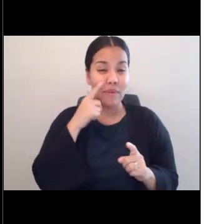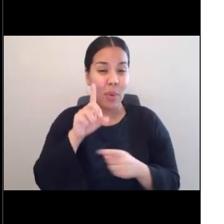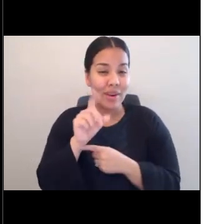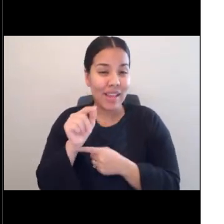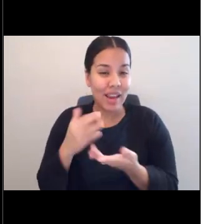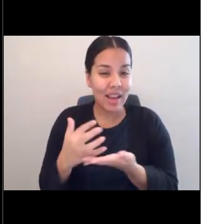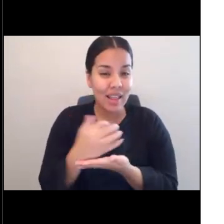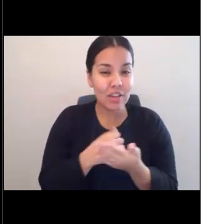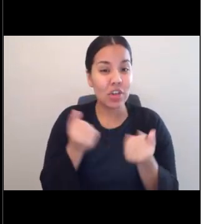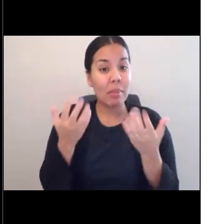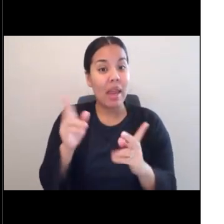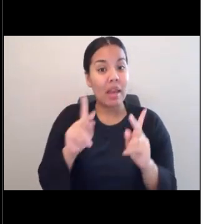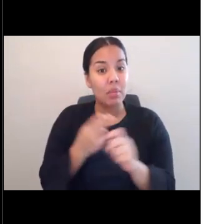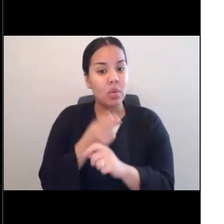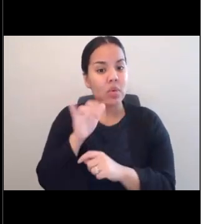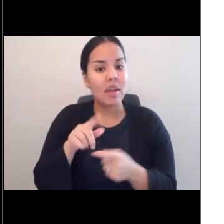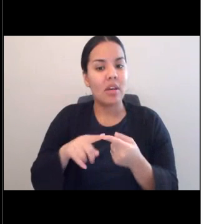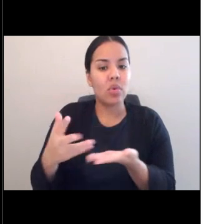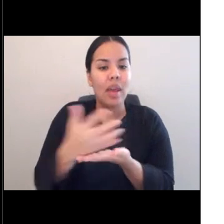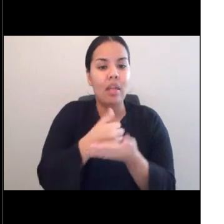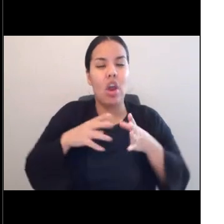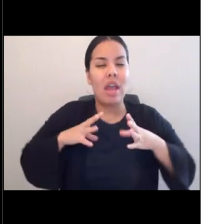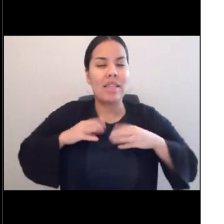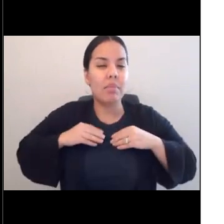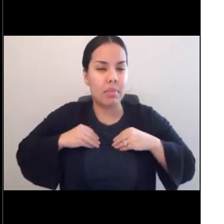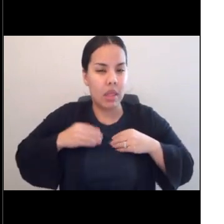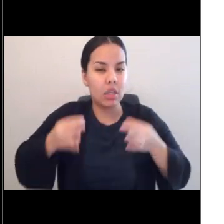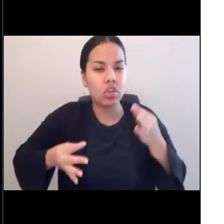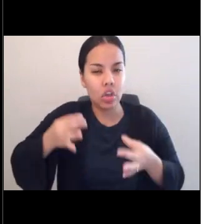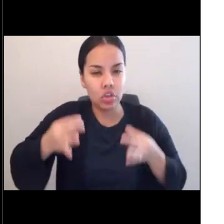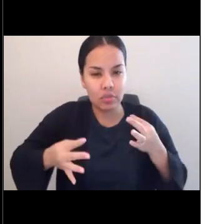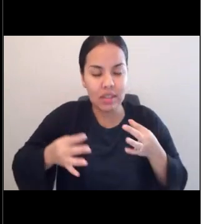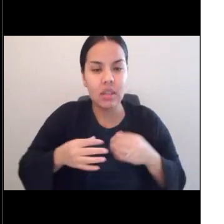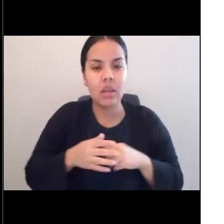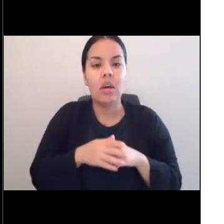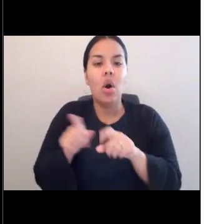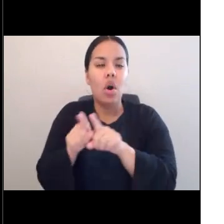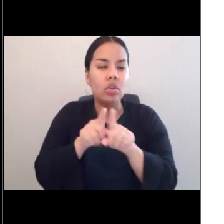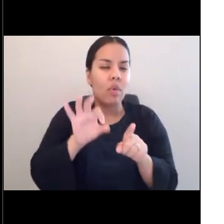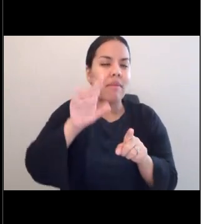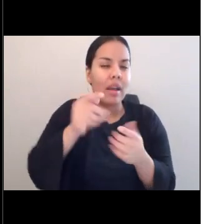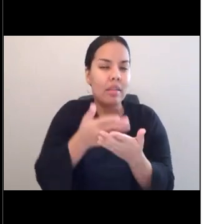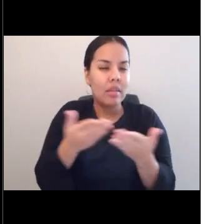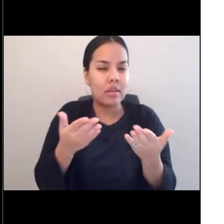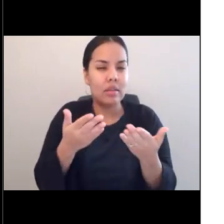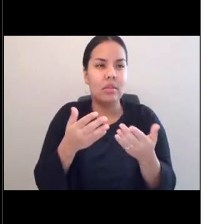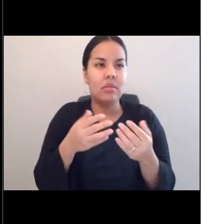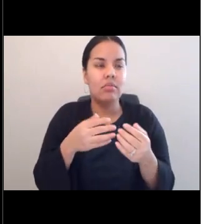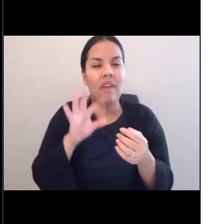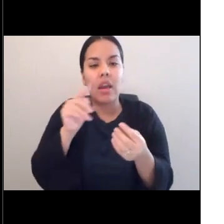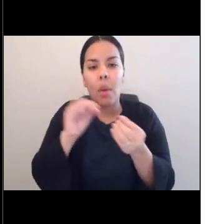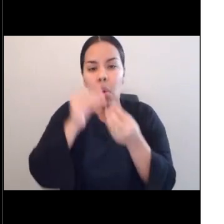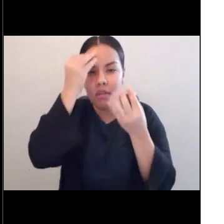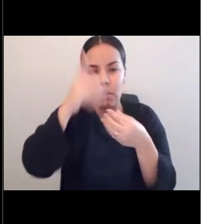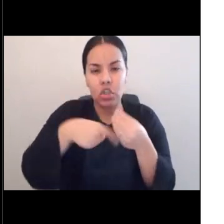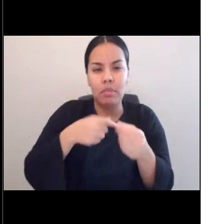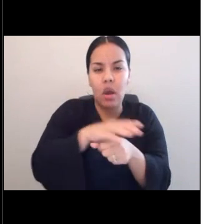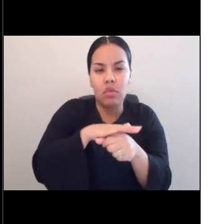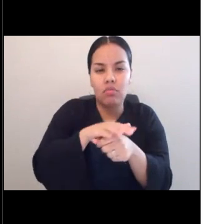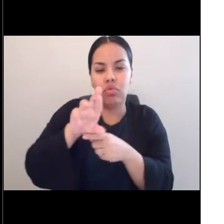use Twitter to gather acceptability judgments and find out about especially things like regionalism from their pool of Twitter